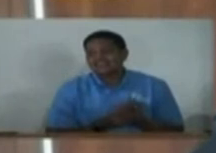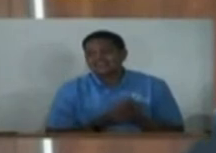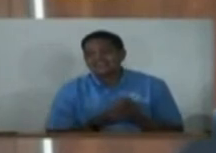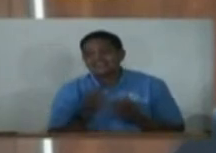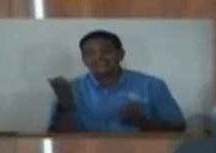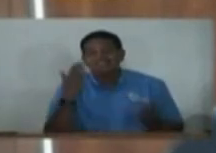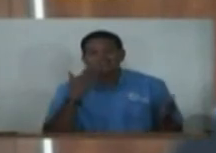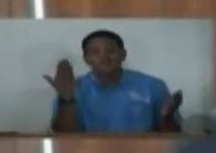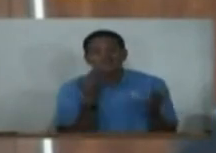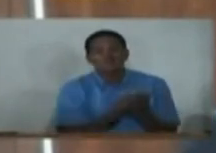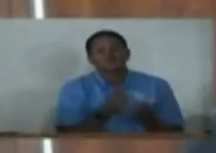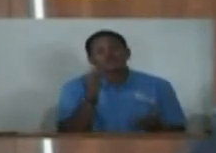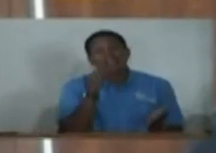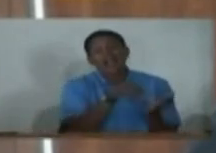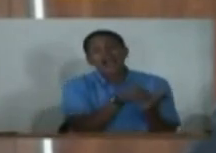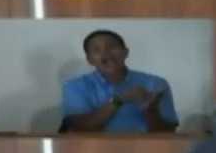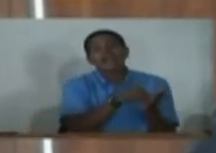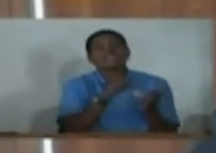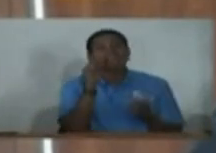and ganja.